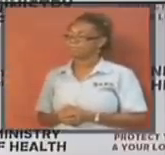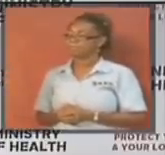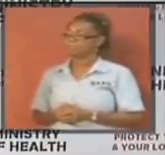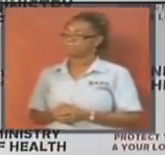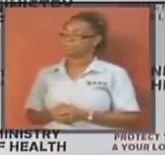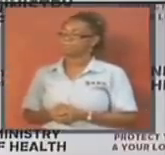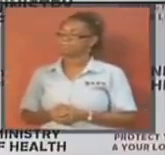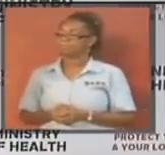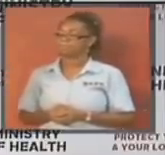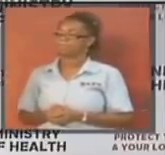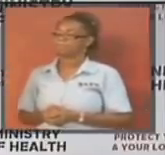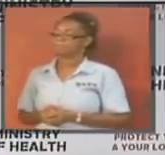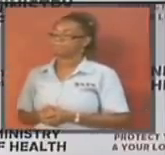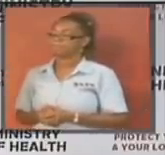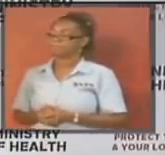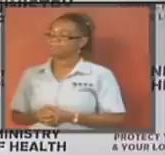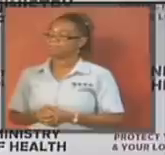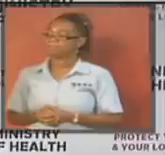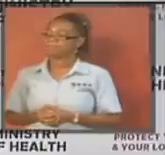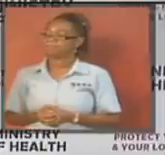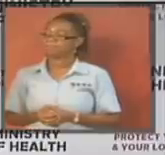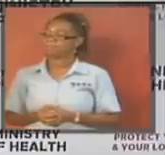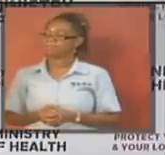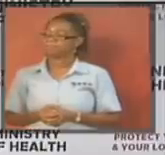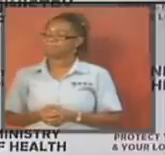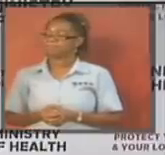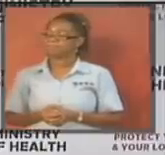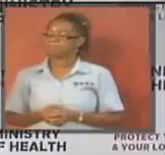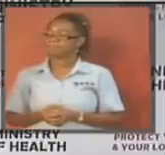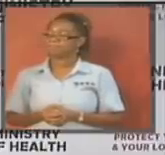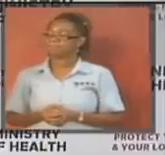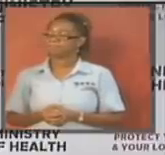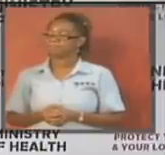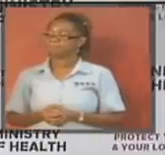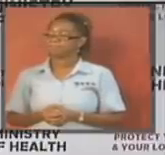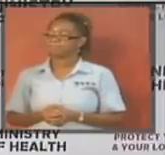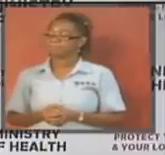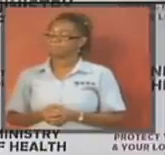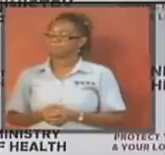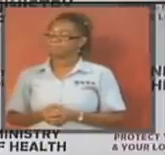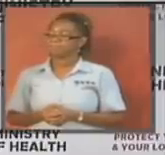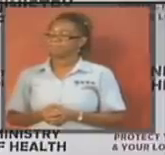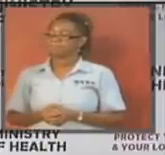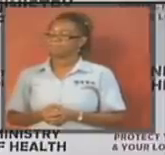The choice. You know, why was this?